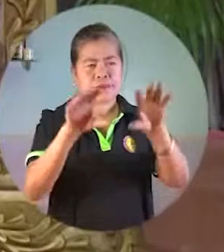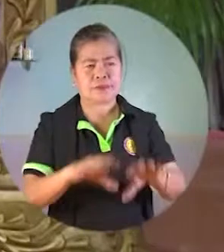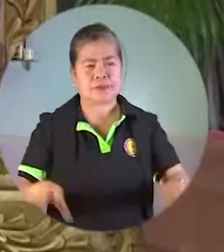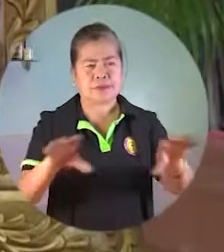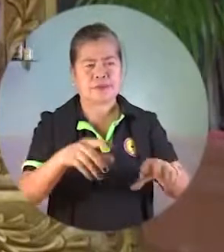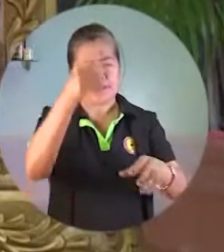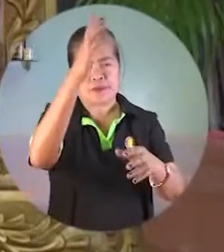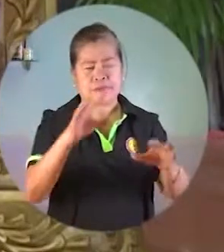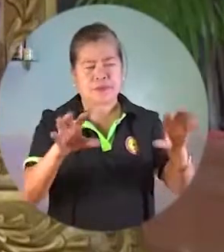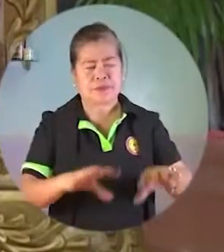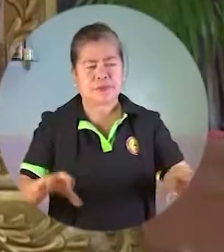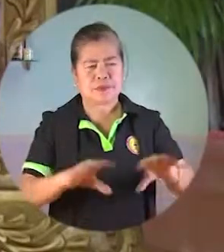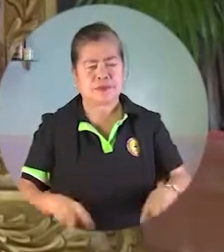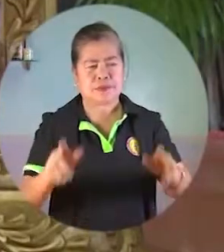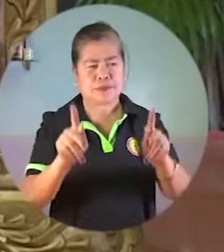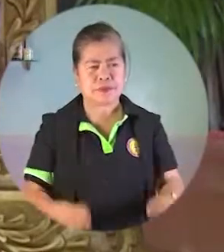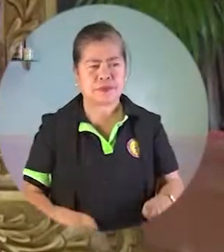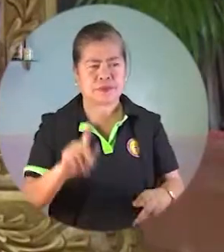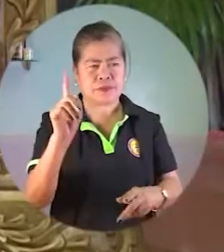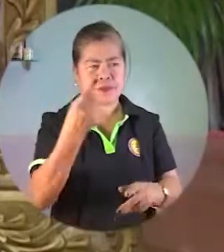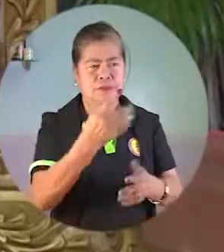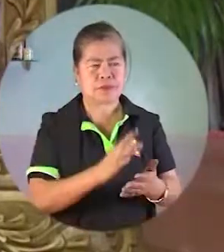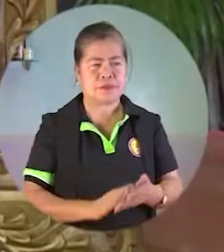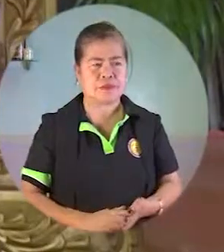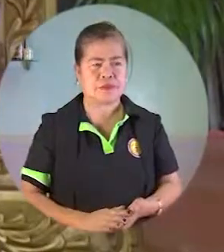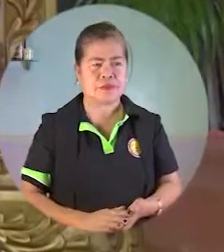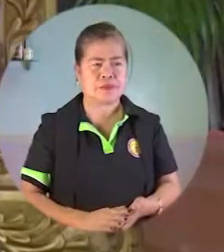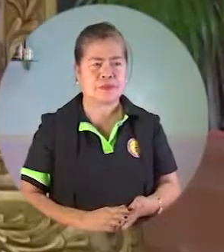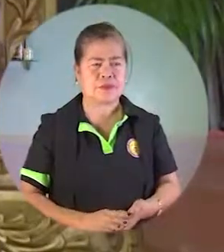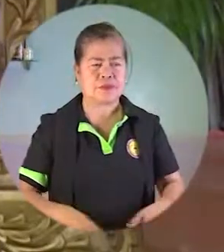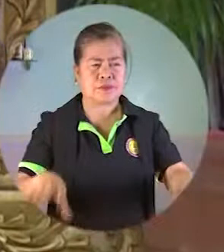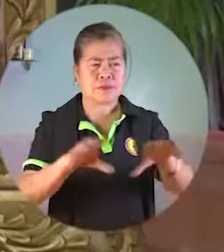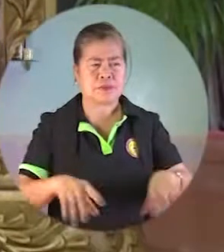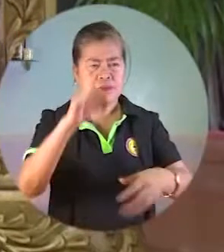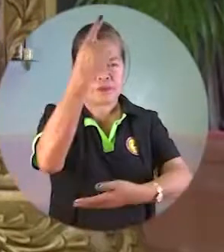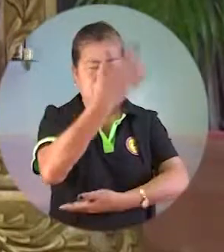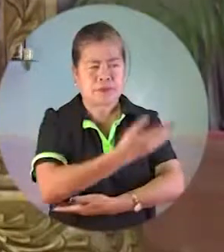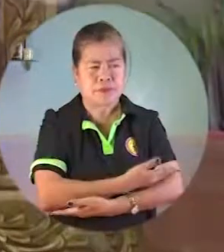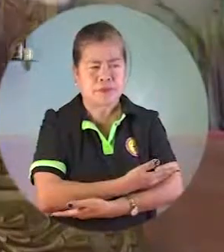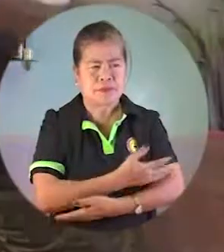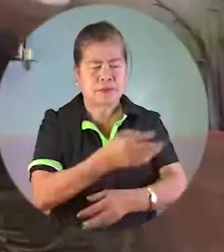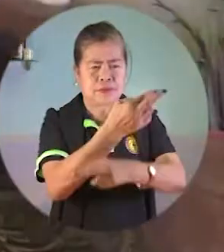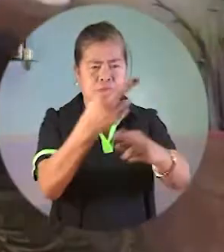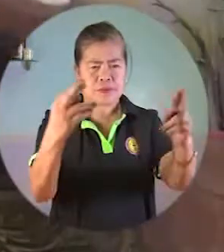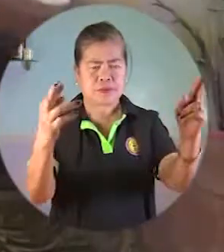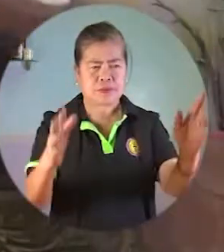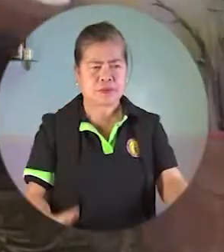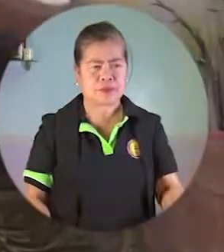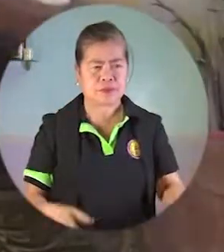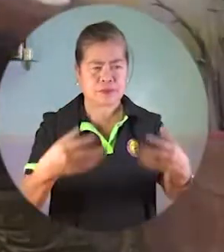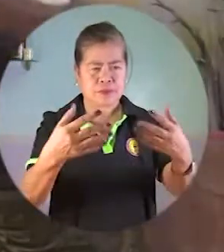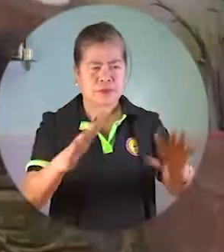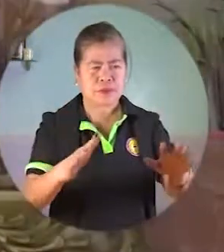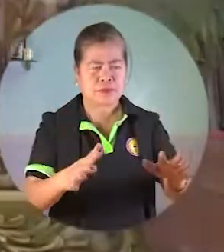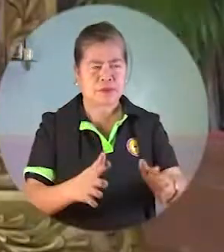the work of God the Father as Creator is over. The work of the Son as Redeemer